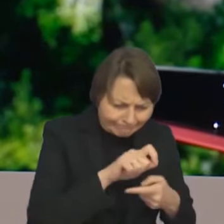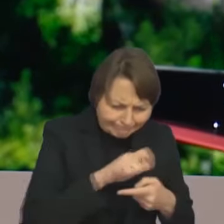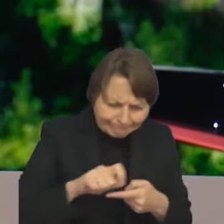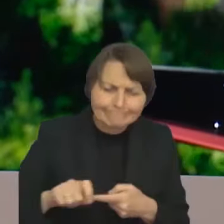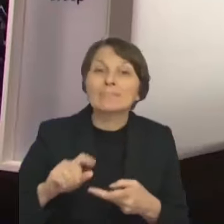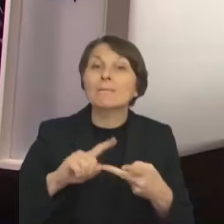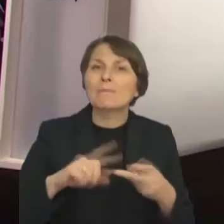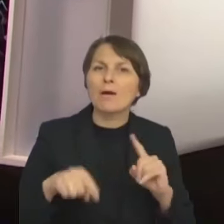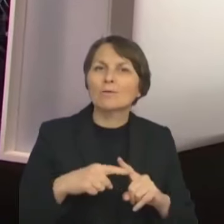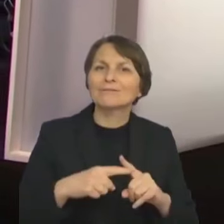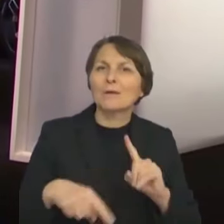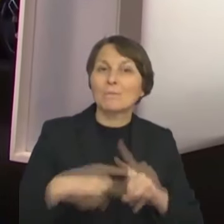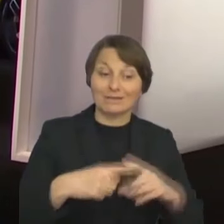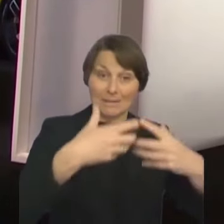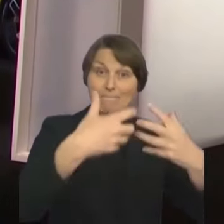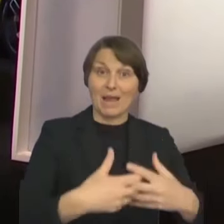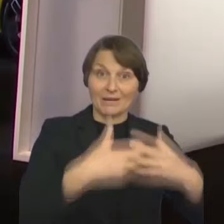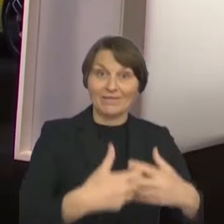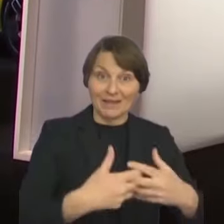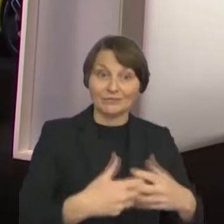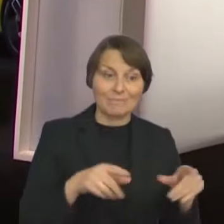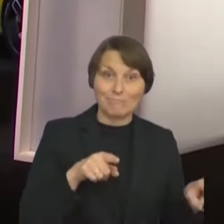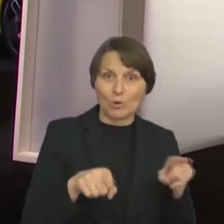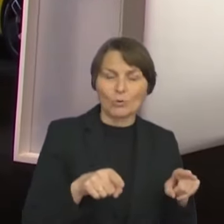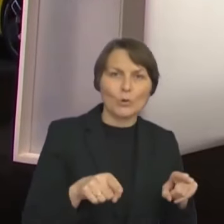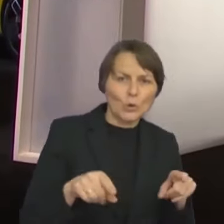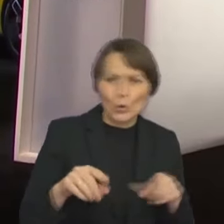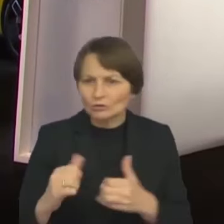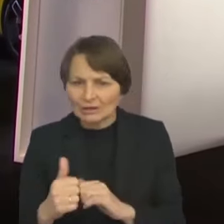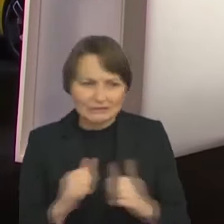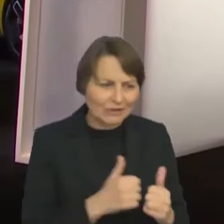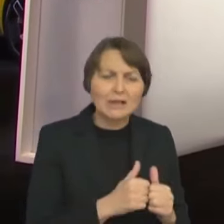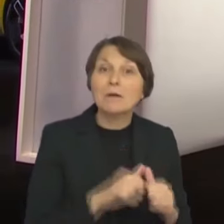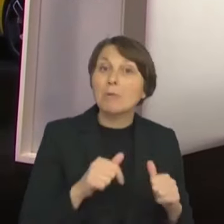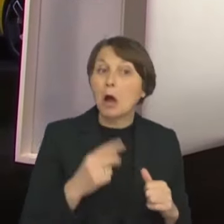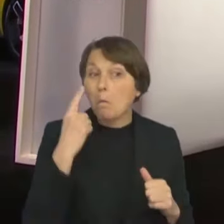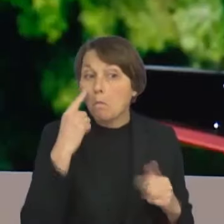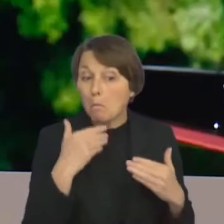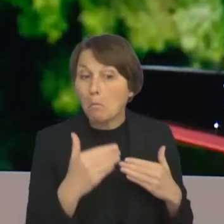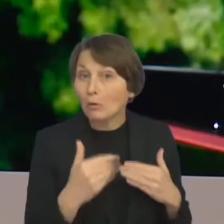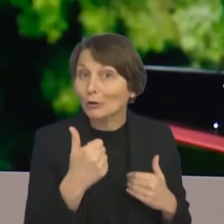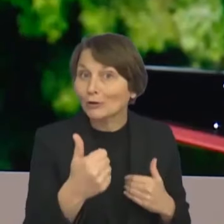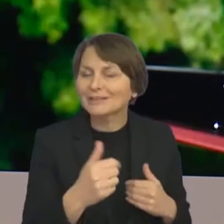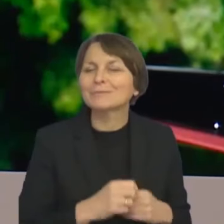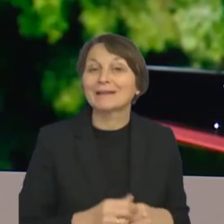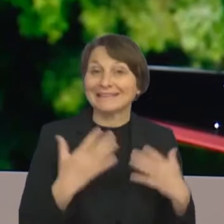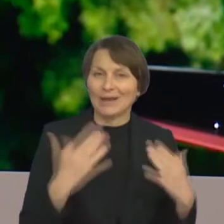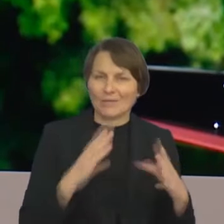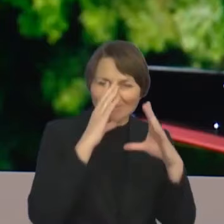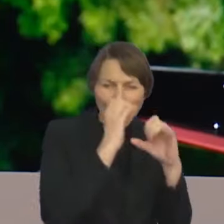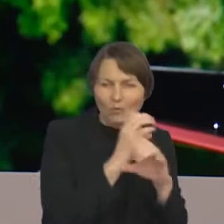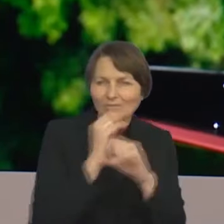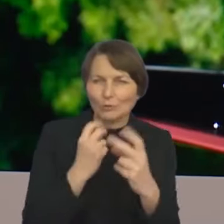the trends are looking good. Based on the indicators, the feedback we're getting. But we decided to focus on two areas where we